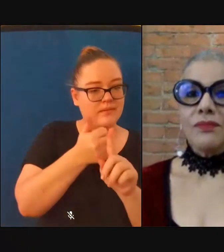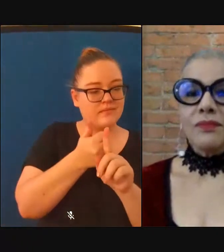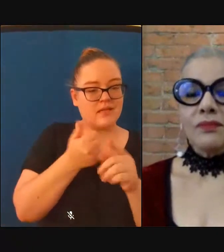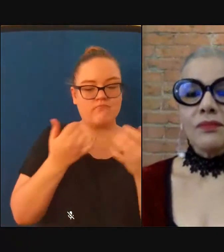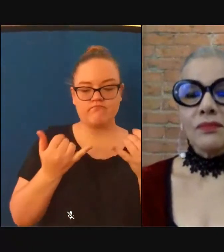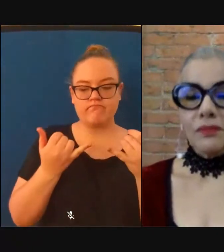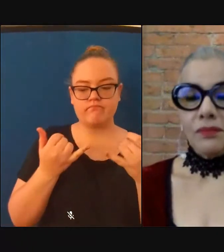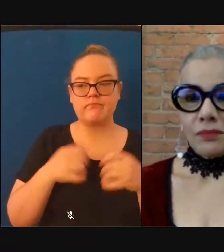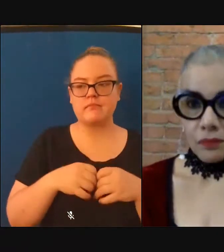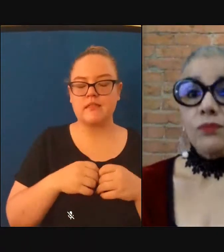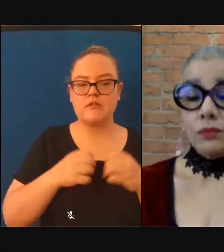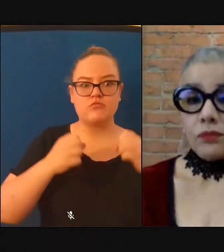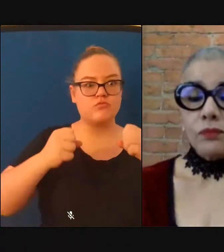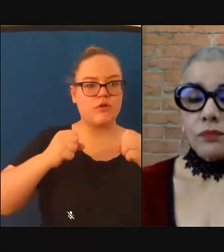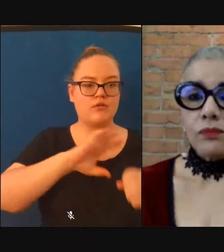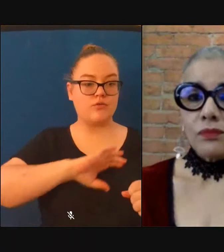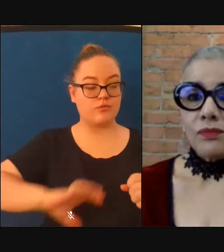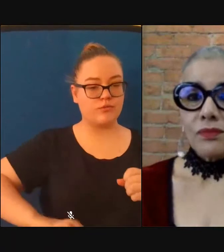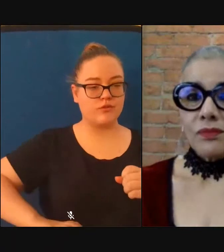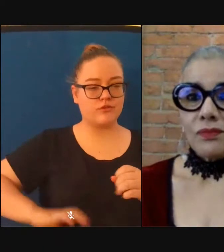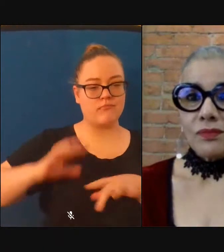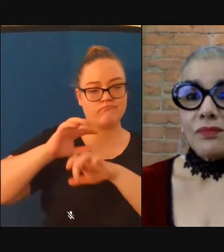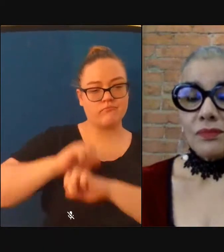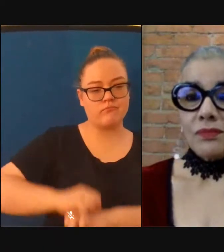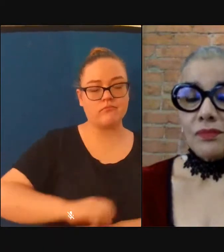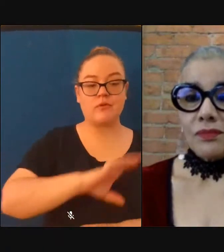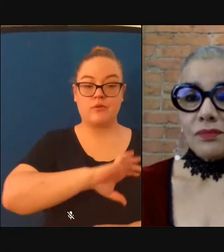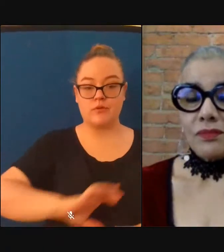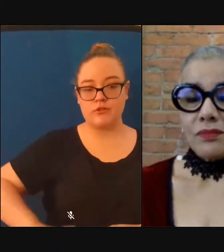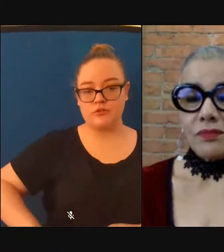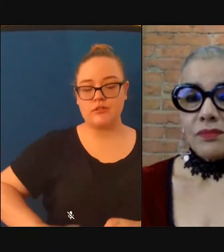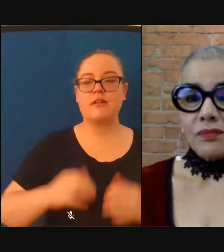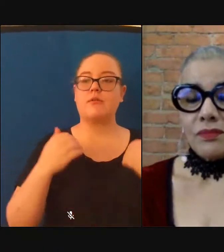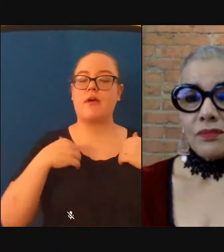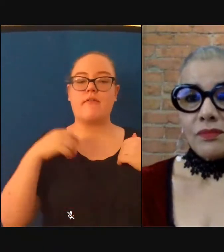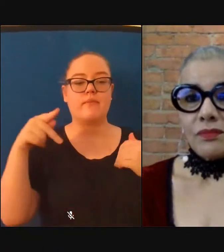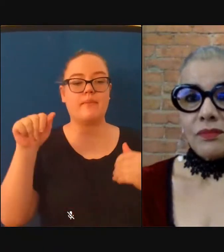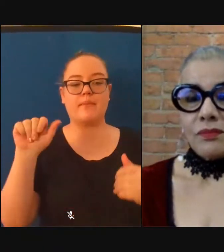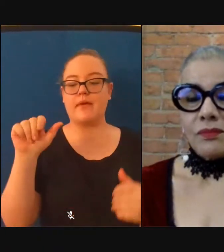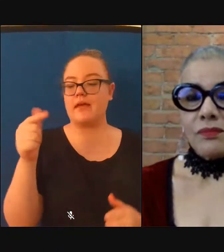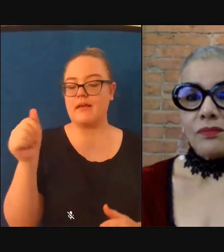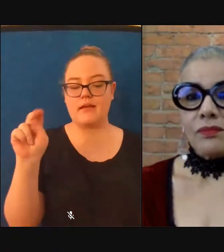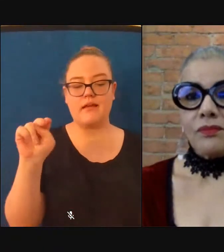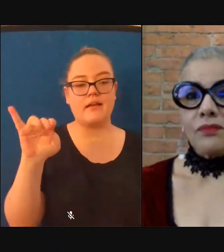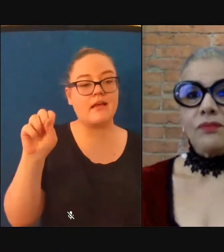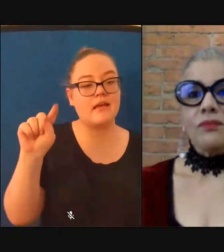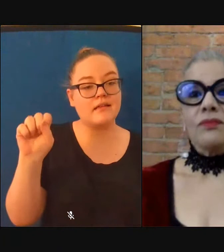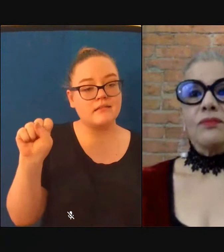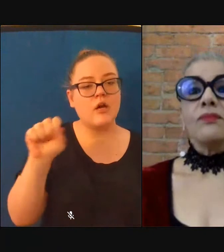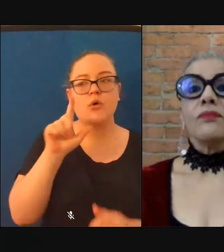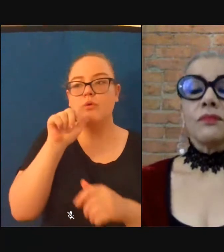white supremacist pagans who worship Ausatru, which is sort of the modern incarnation of worship of the